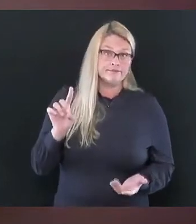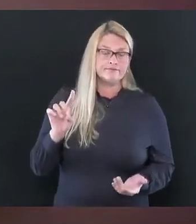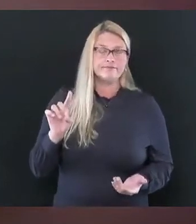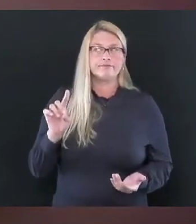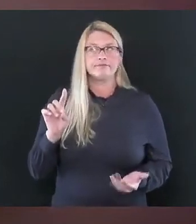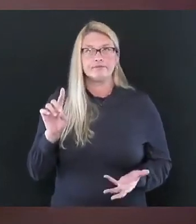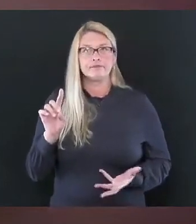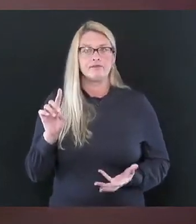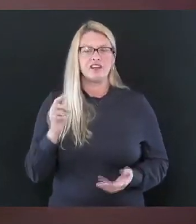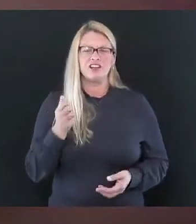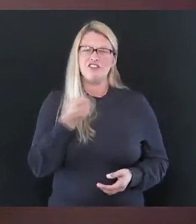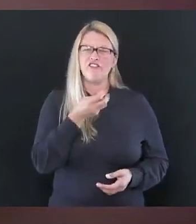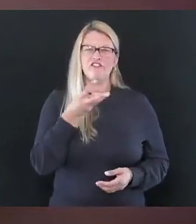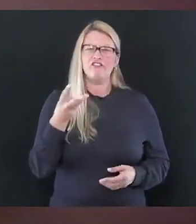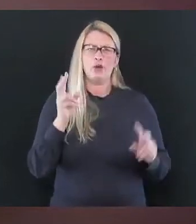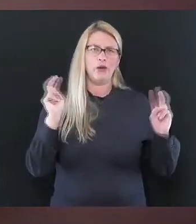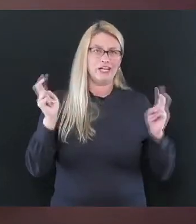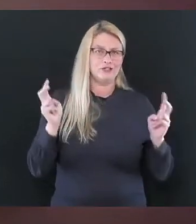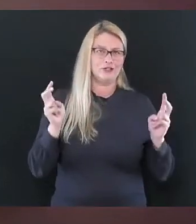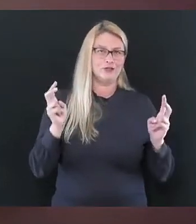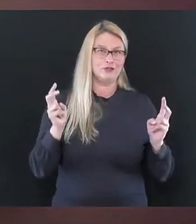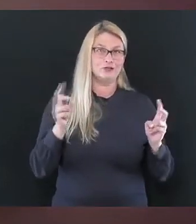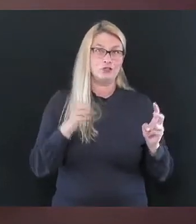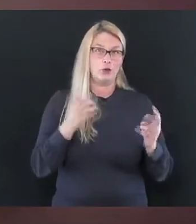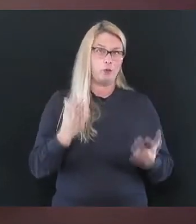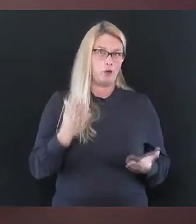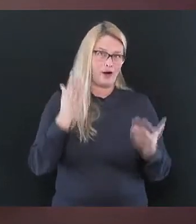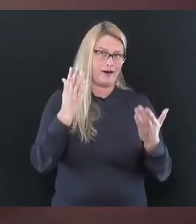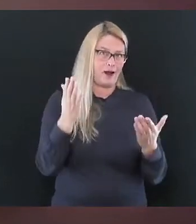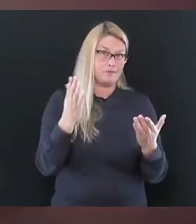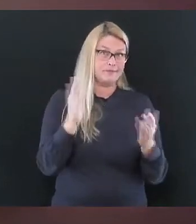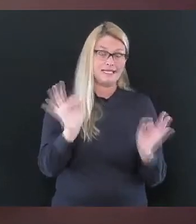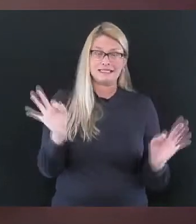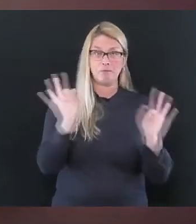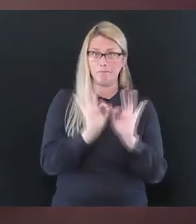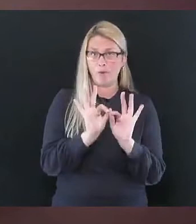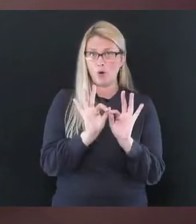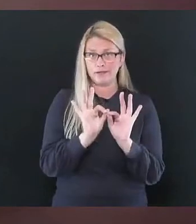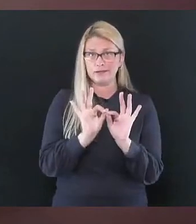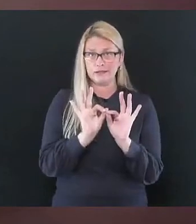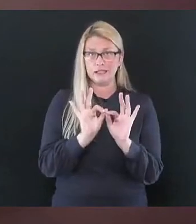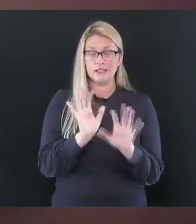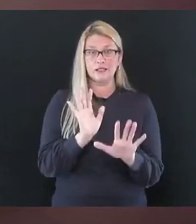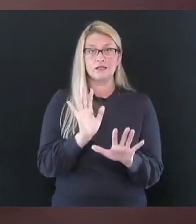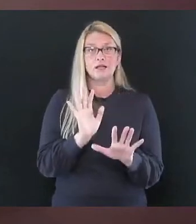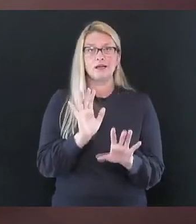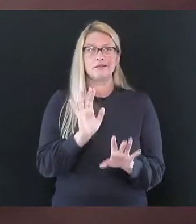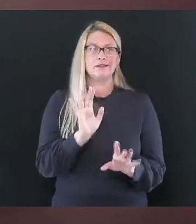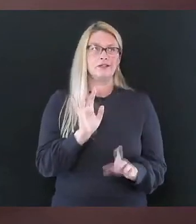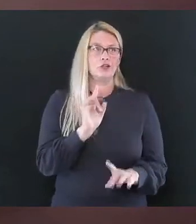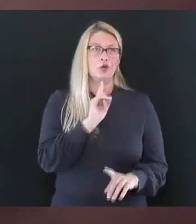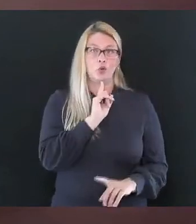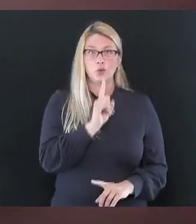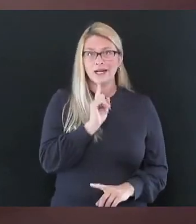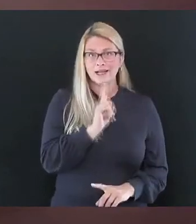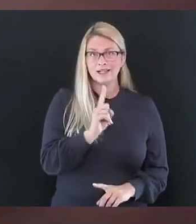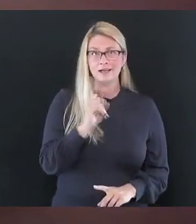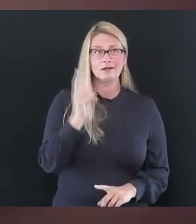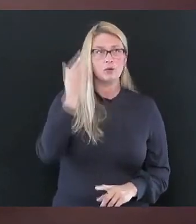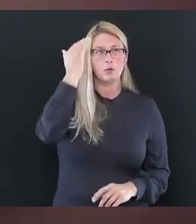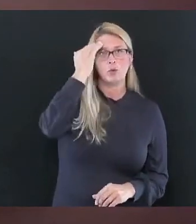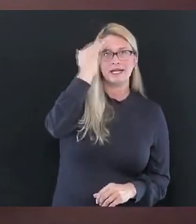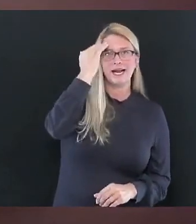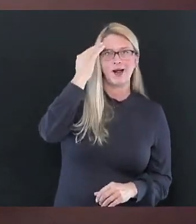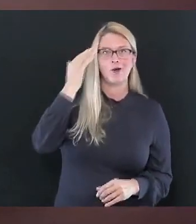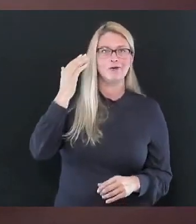of issues that you're bringing up, which I think are really important, and the reader's bringing up. You know, certainly we know it's human